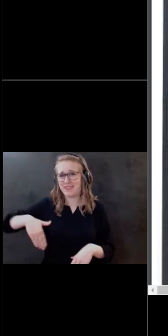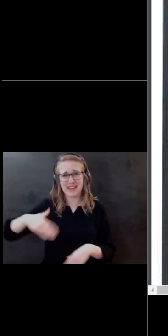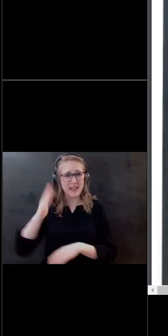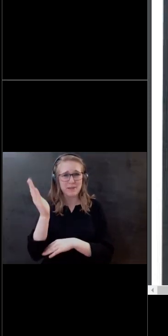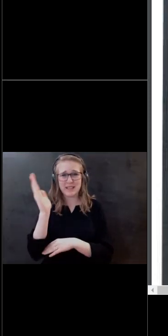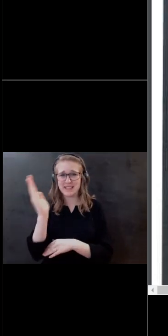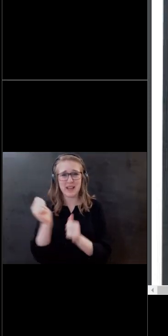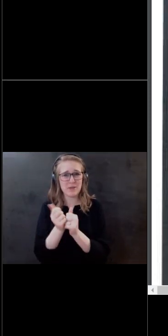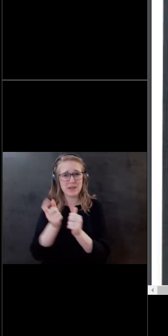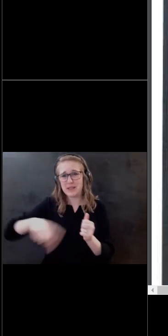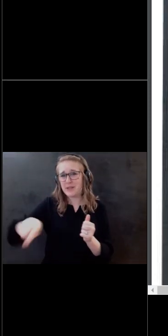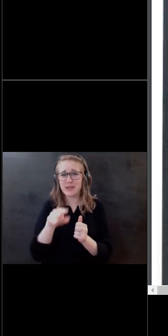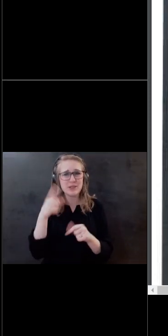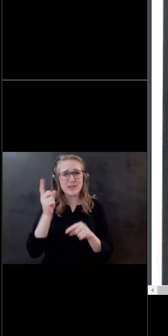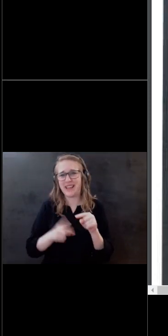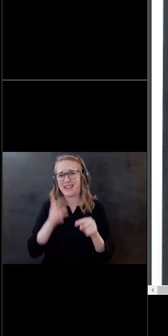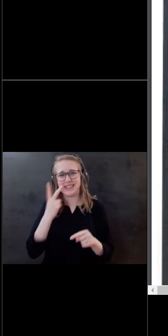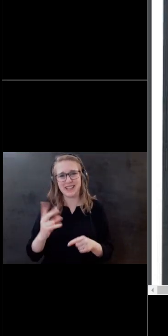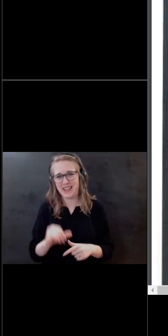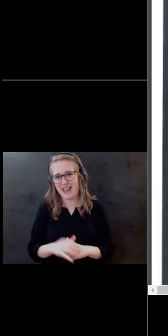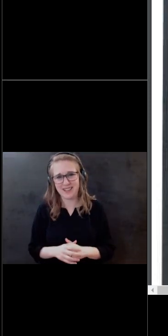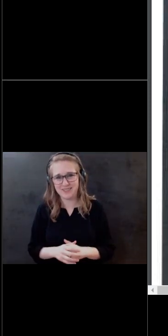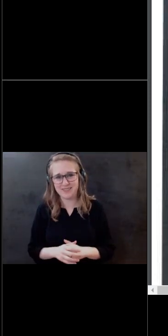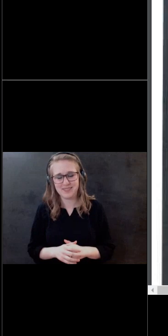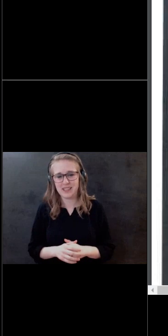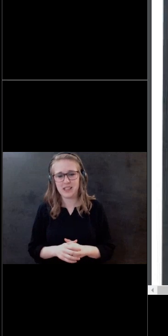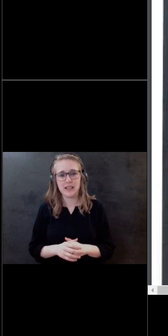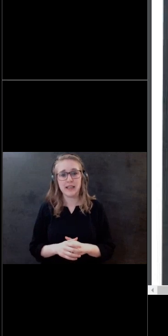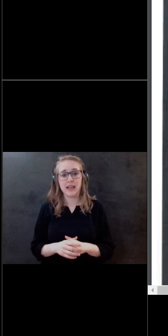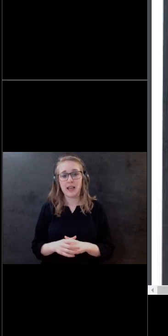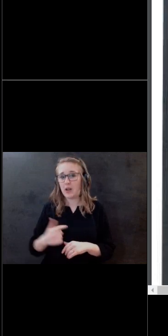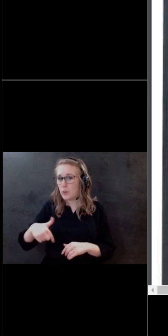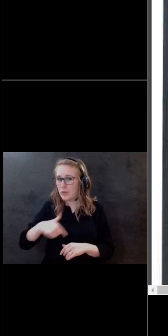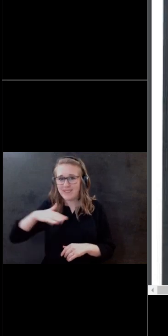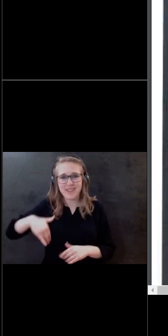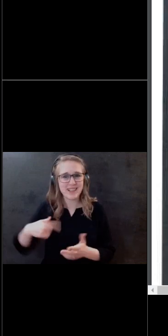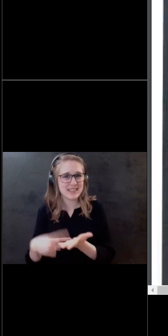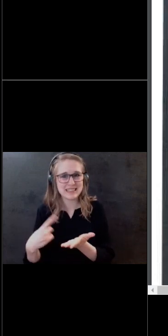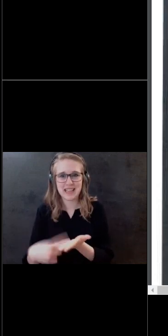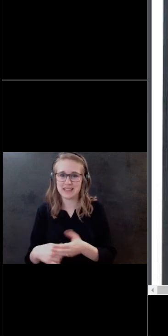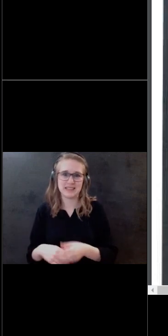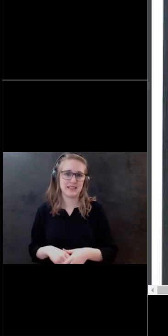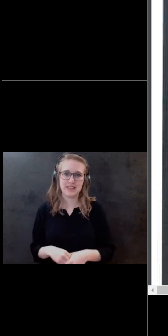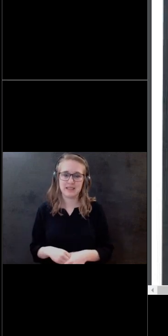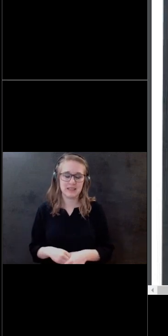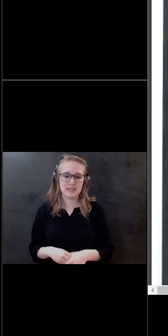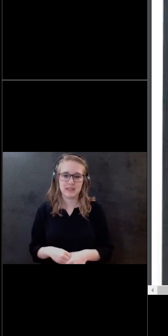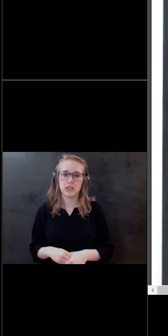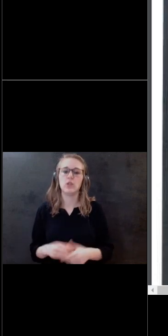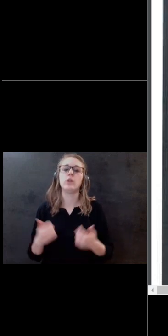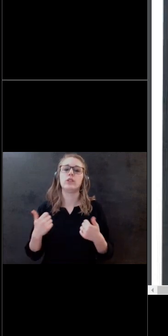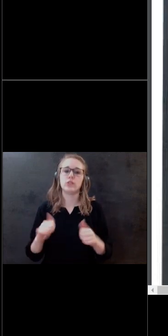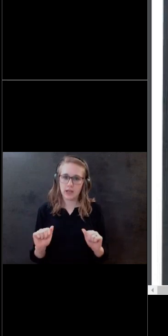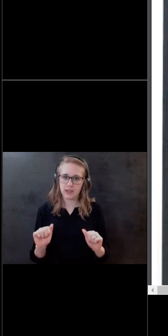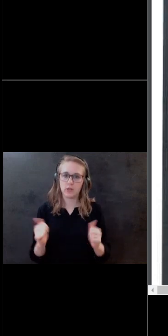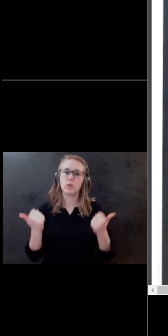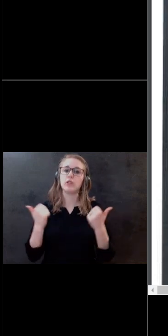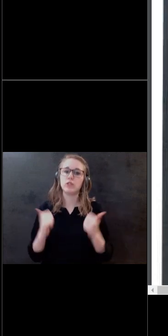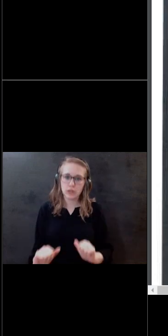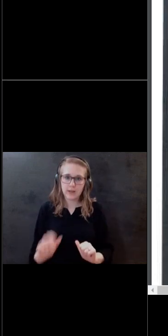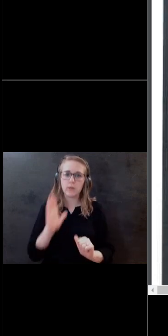to you, so you can't see them at this point, and we haven't talked about them. But we're trying. We want to work with